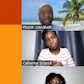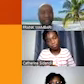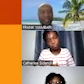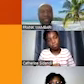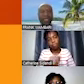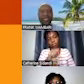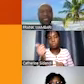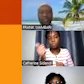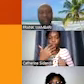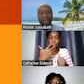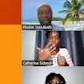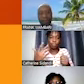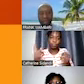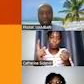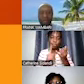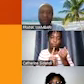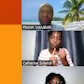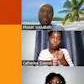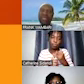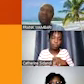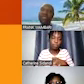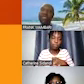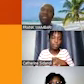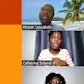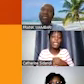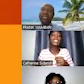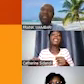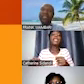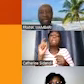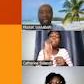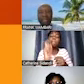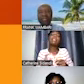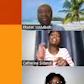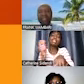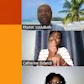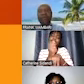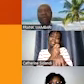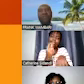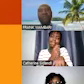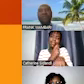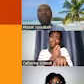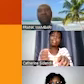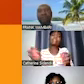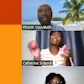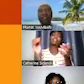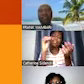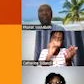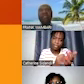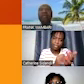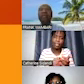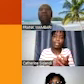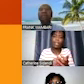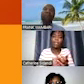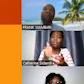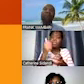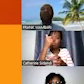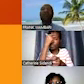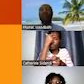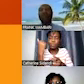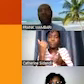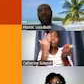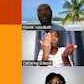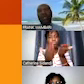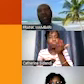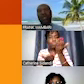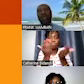is retrain. You need to undertake some trainings that will help you or some qualifications, because maybe